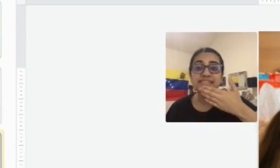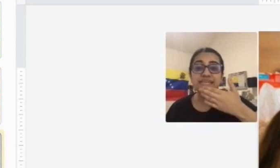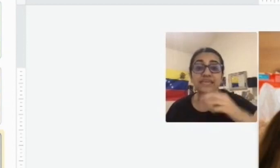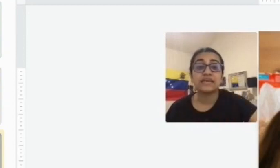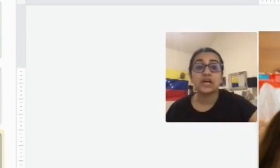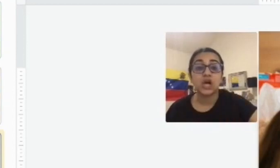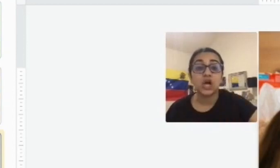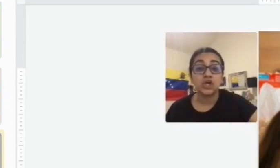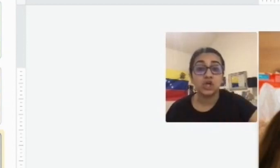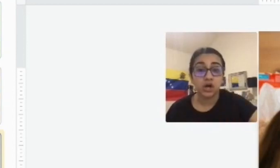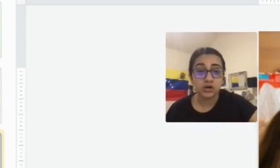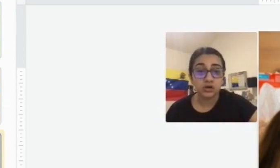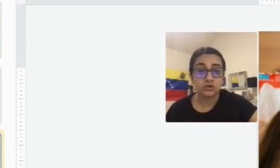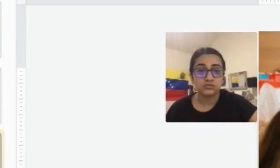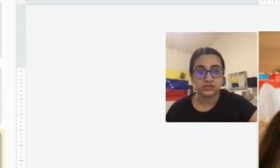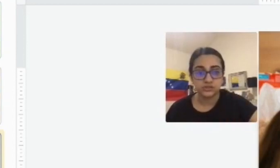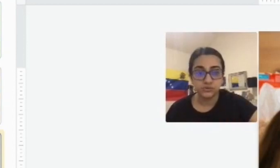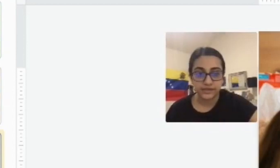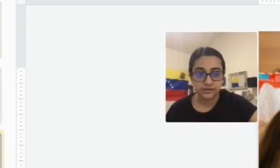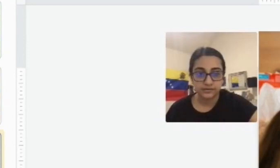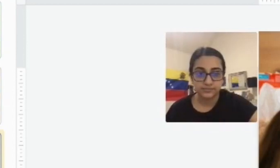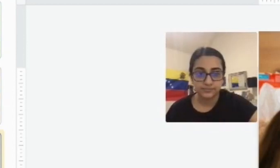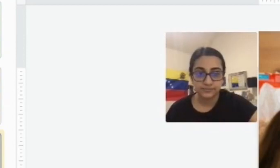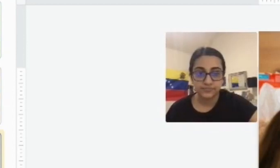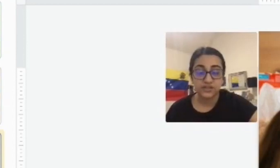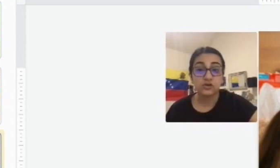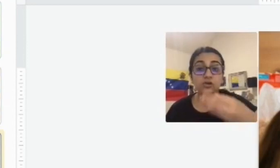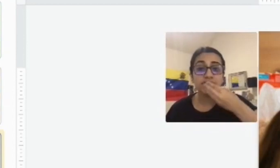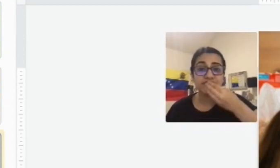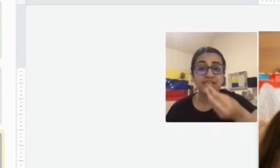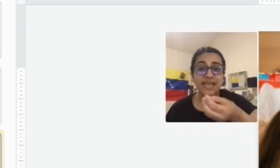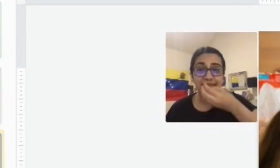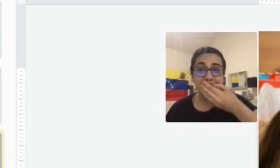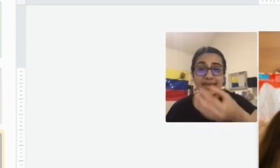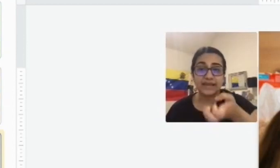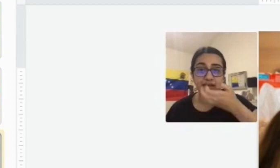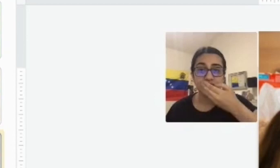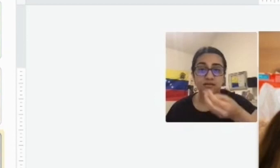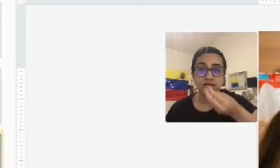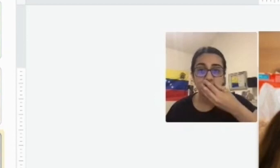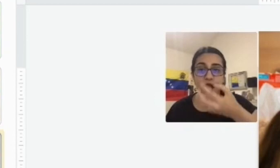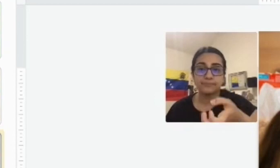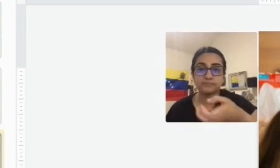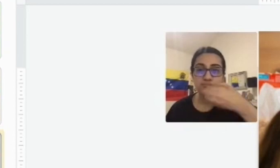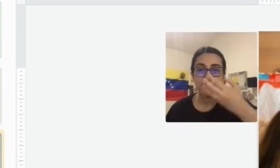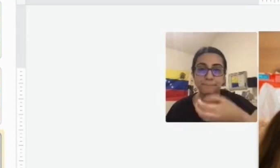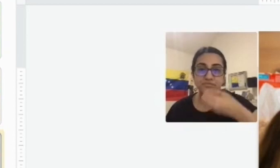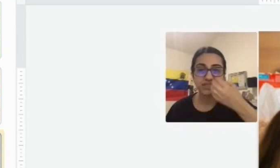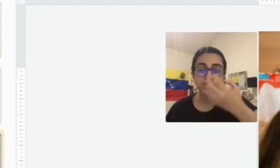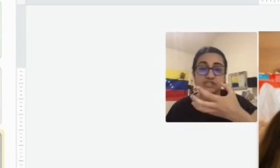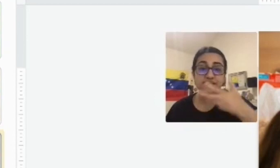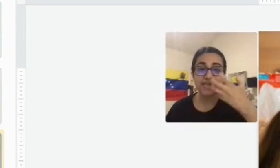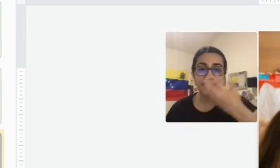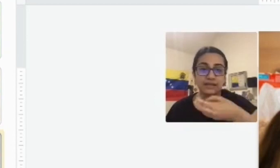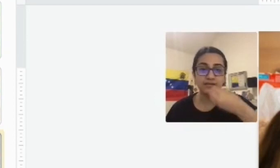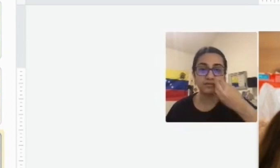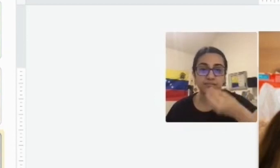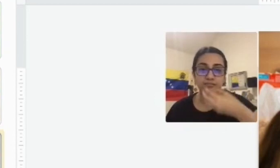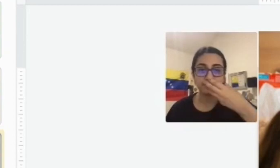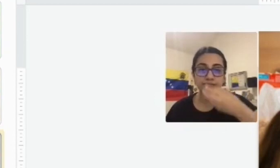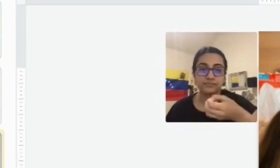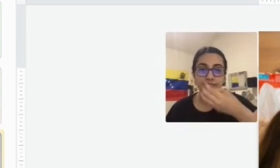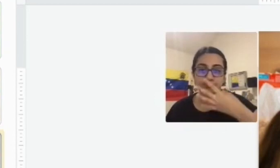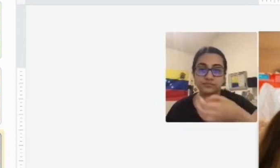What is the girl doing? The girl is eating. She's